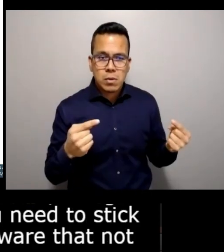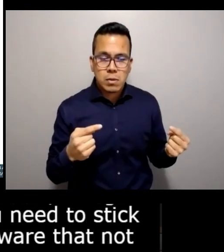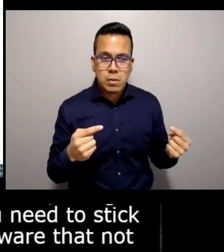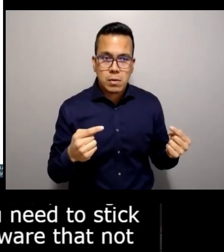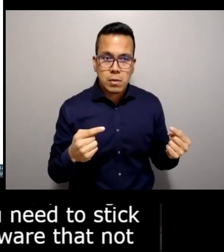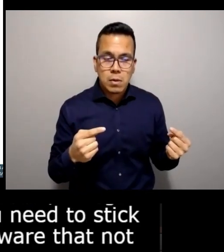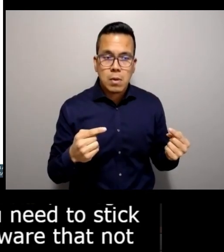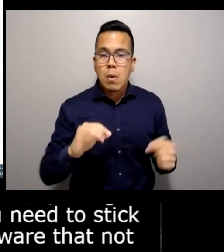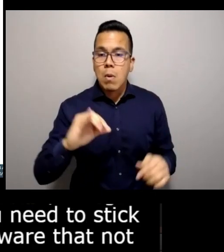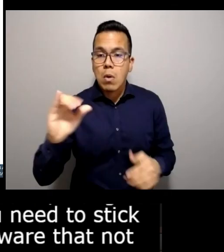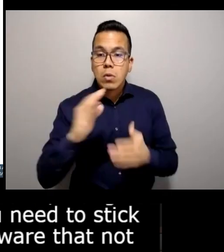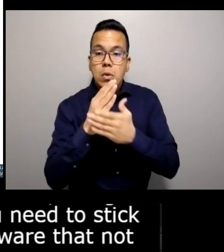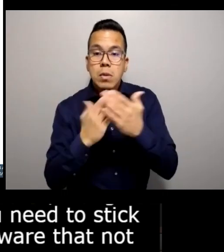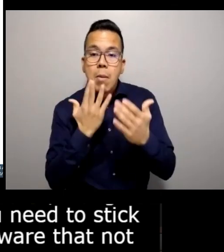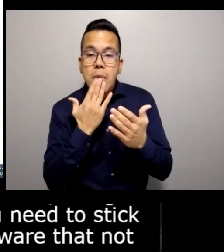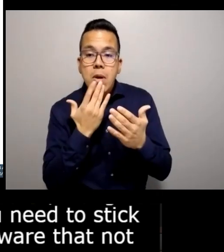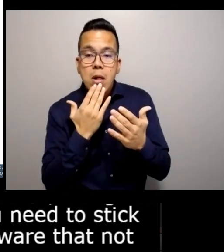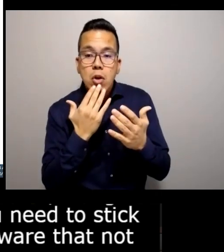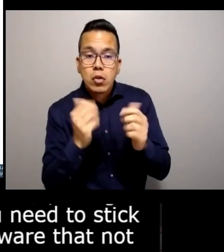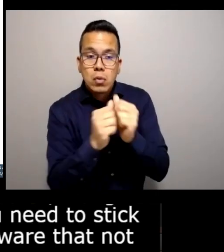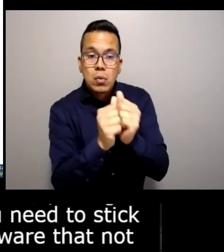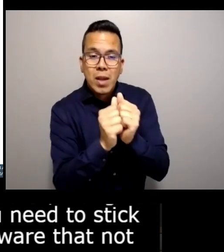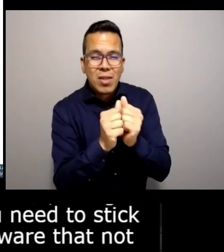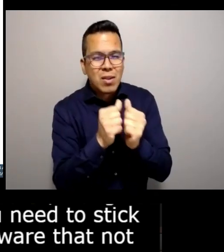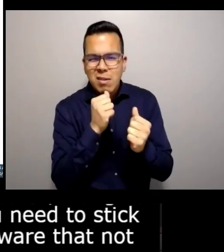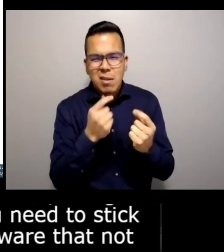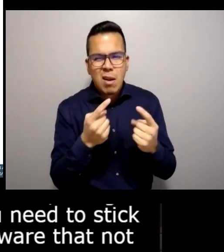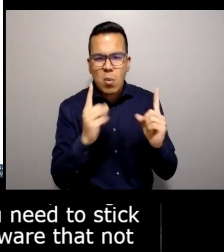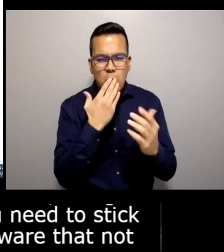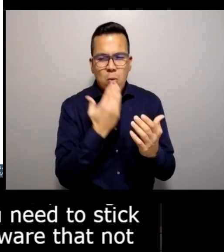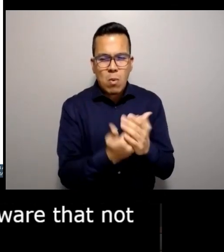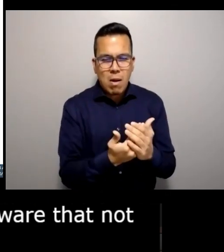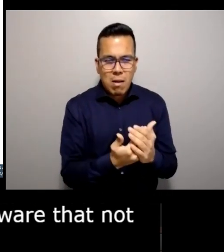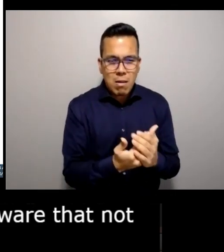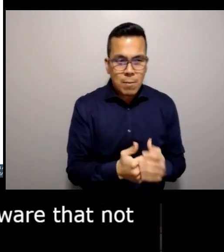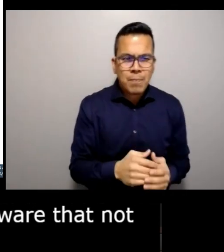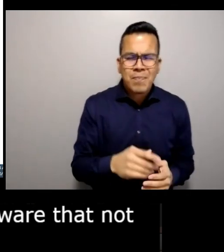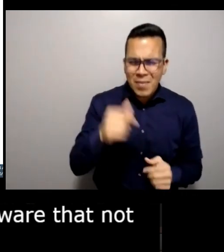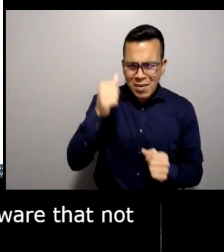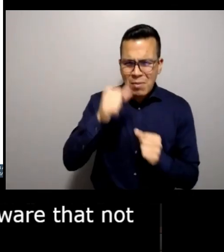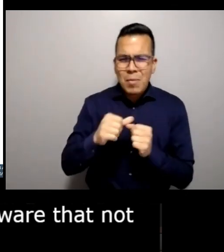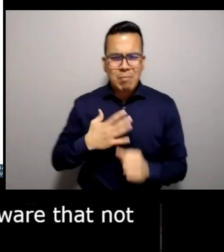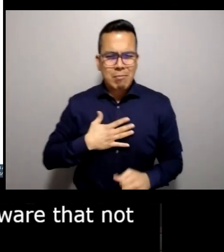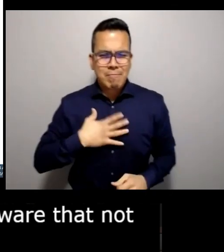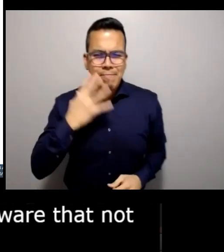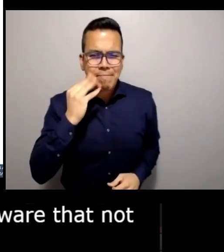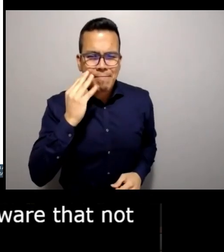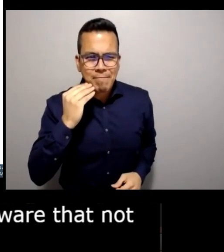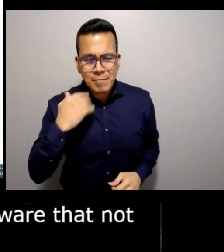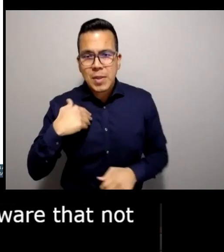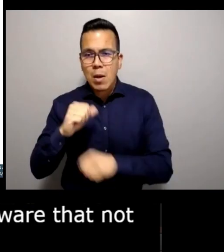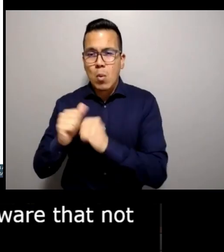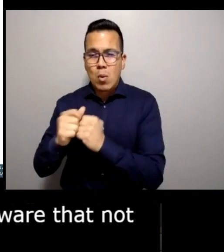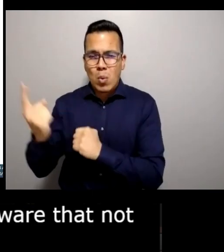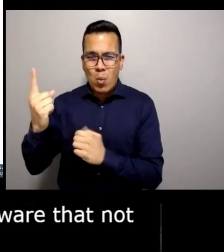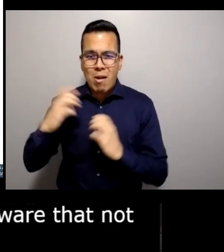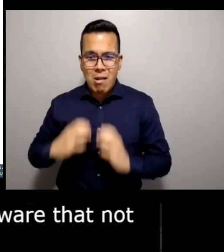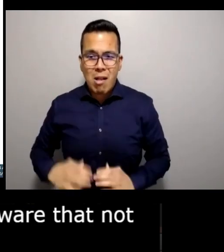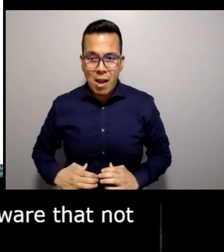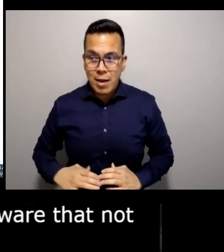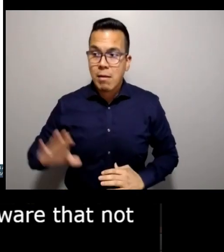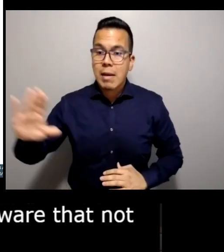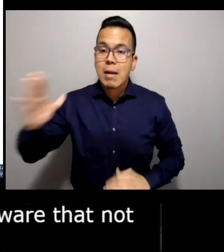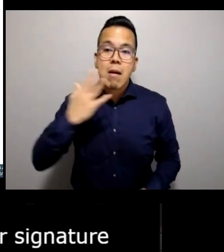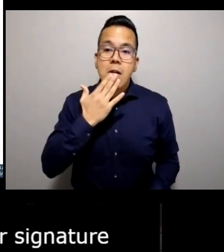well. I was working on a website for a client where their signature colors were